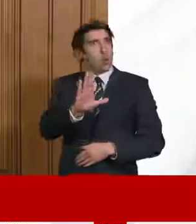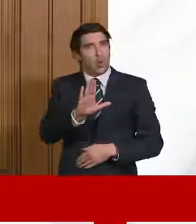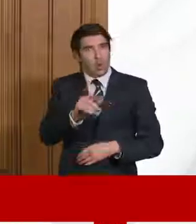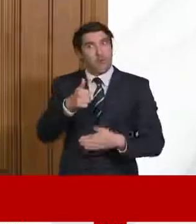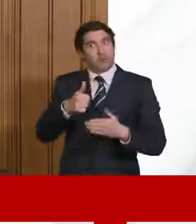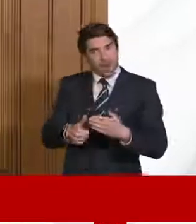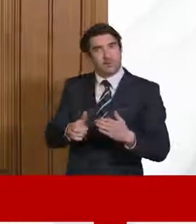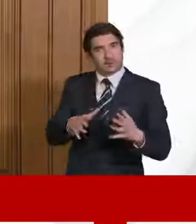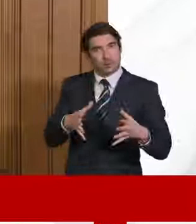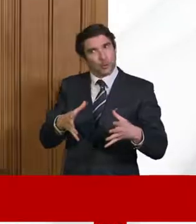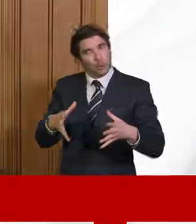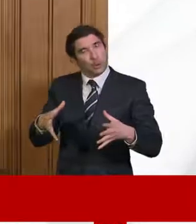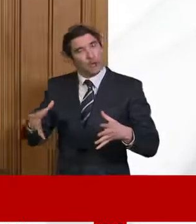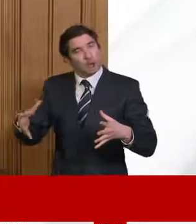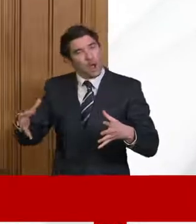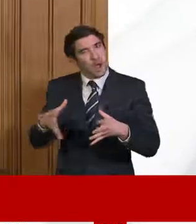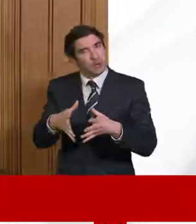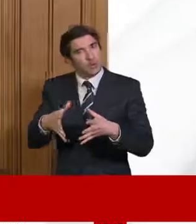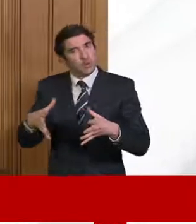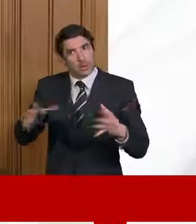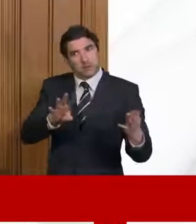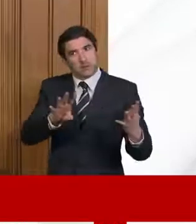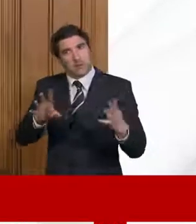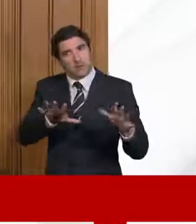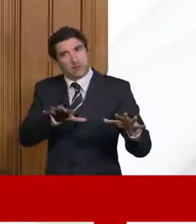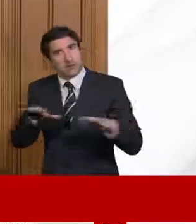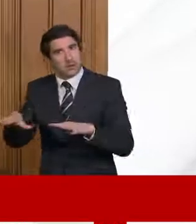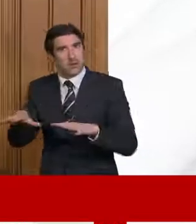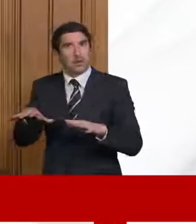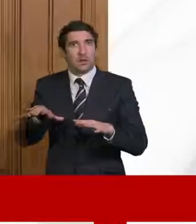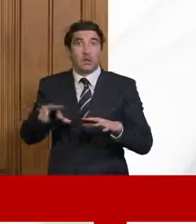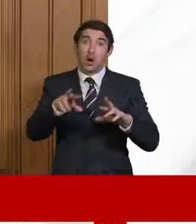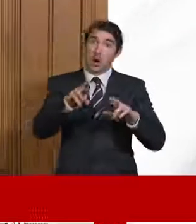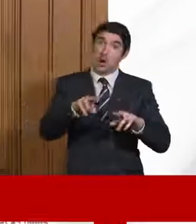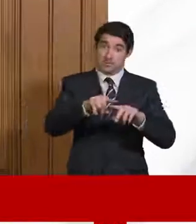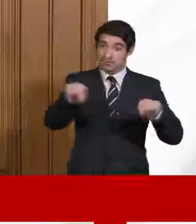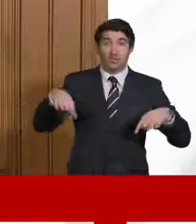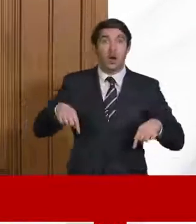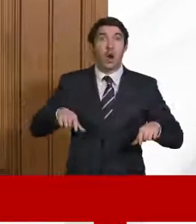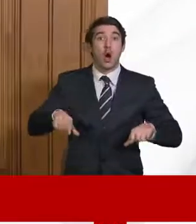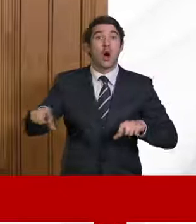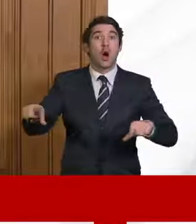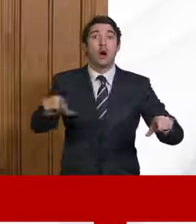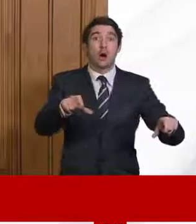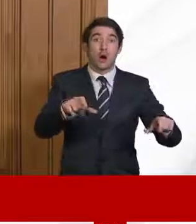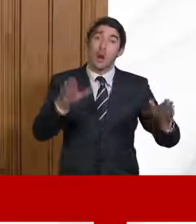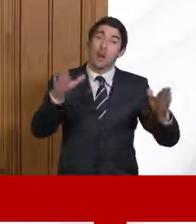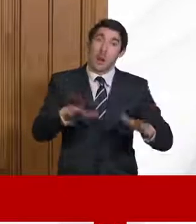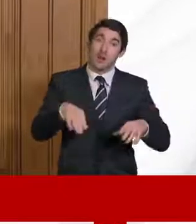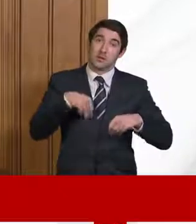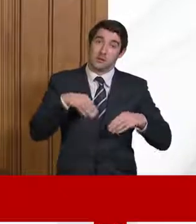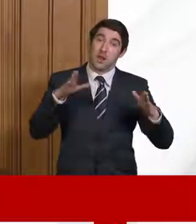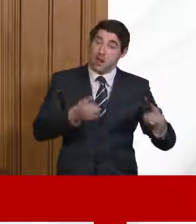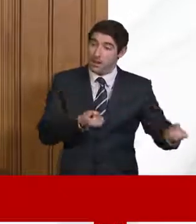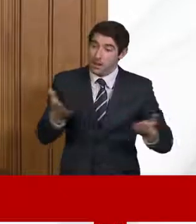If the measures that we have implemented work, as I said earlier, then that will start to relieve the pressure,